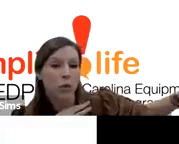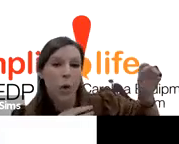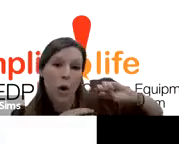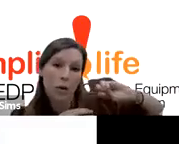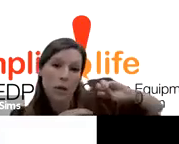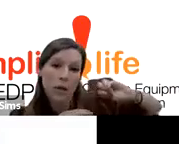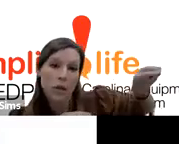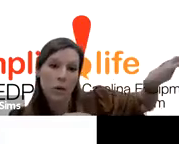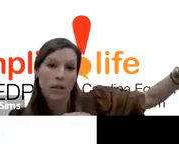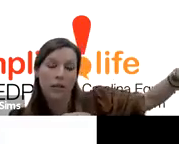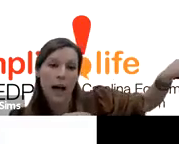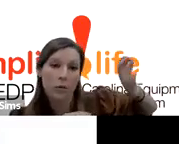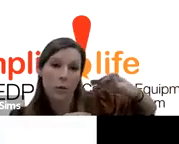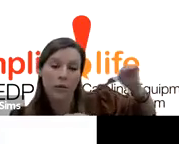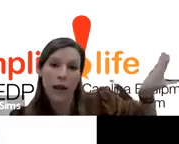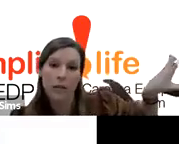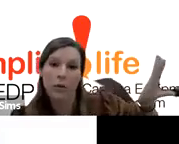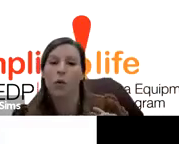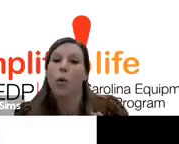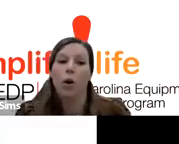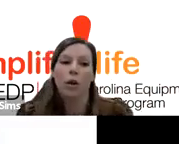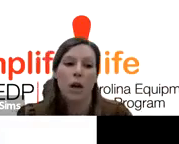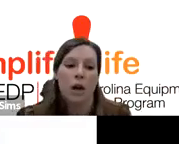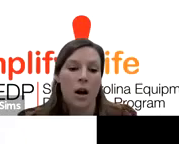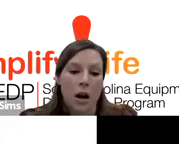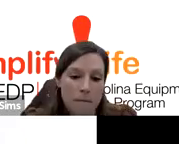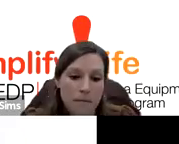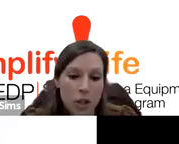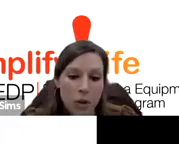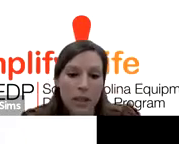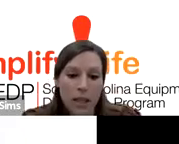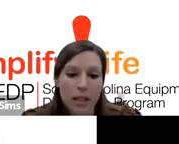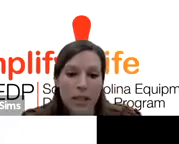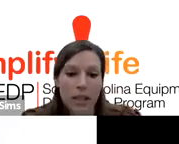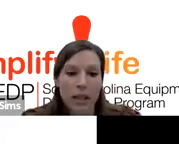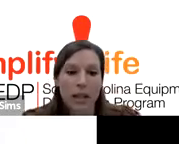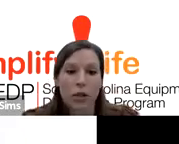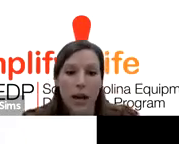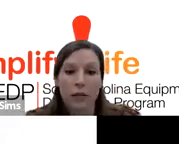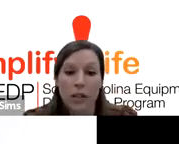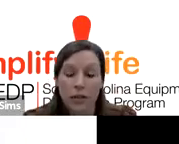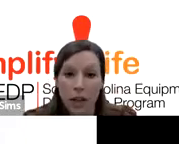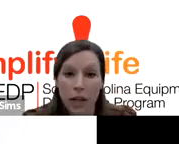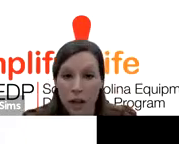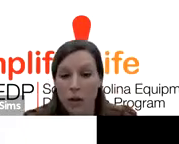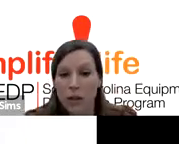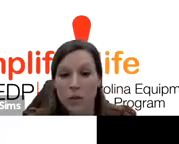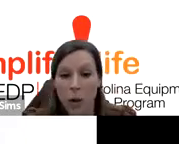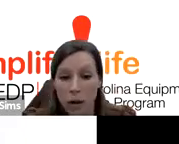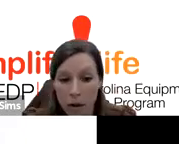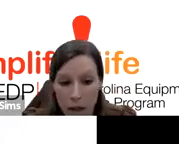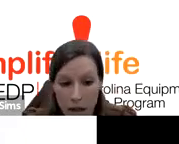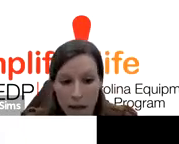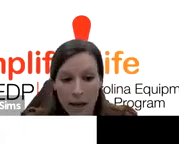turn it towards the wall, so the flash will reflect on the wall. So it's great for severe hearing loss